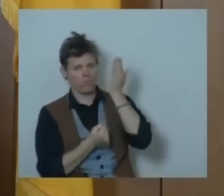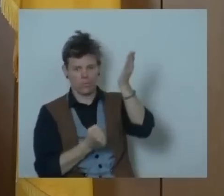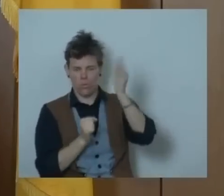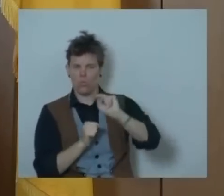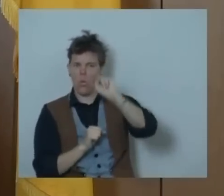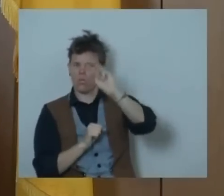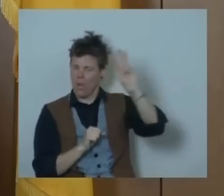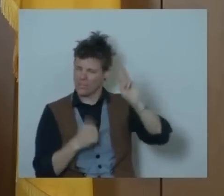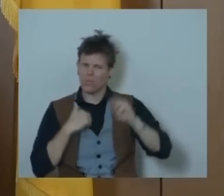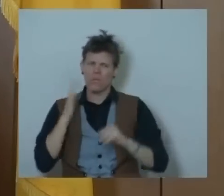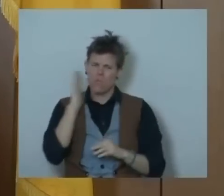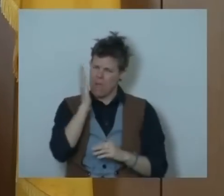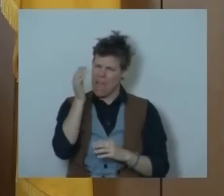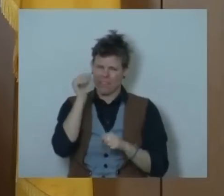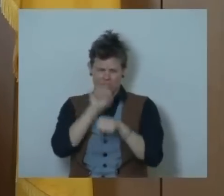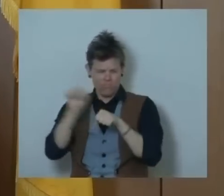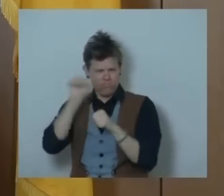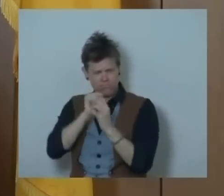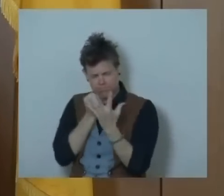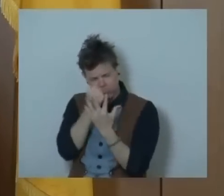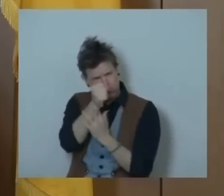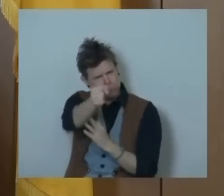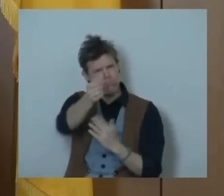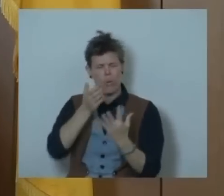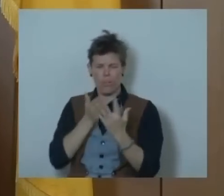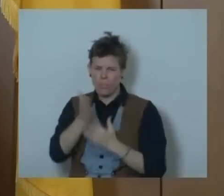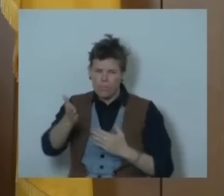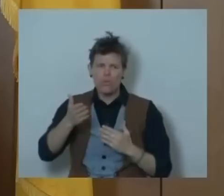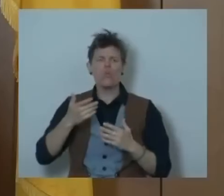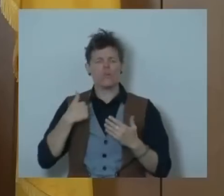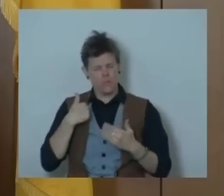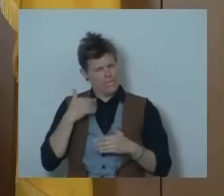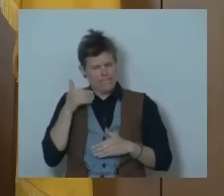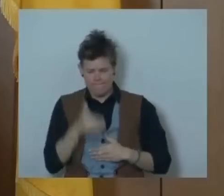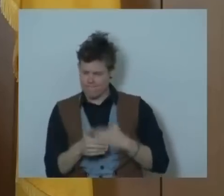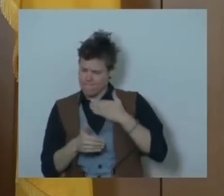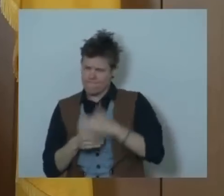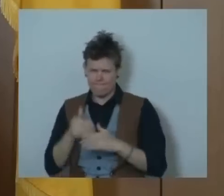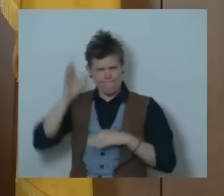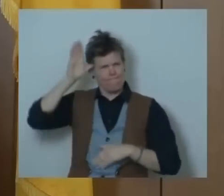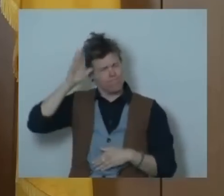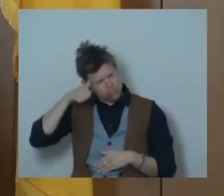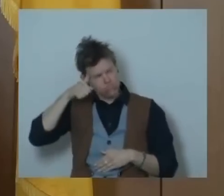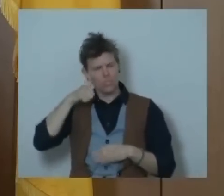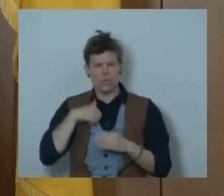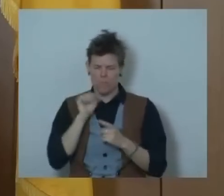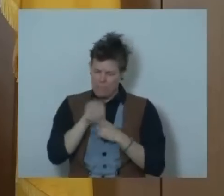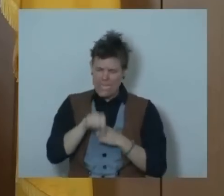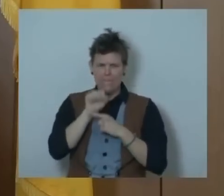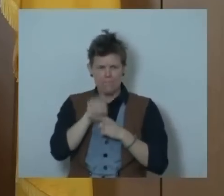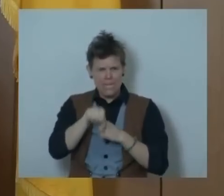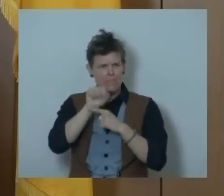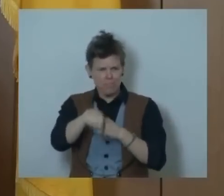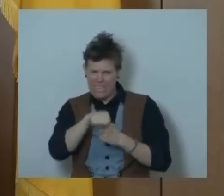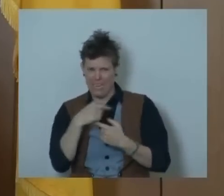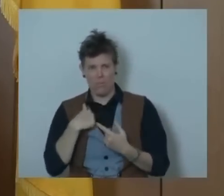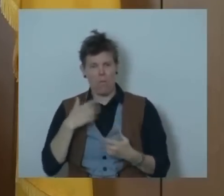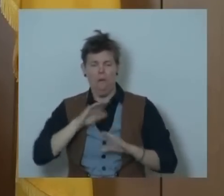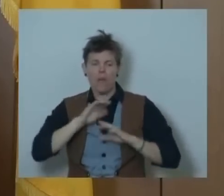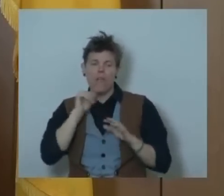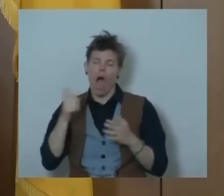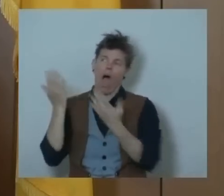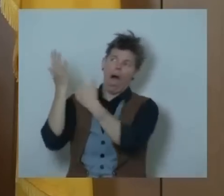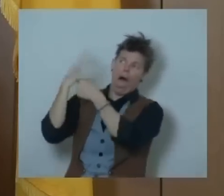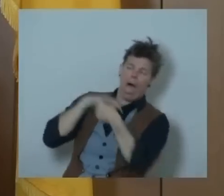slow, productively, proactively, steady, and we are not going to be pressured by nuances